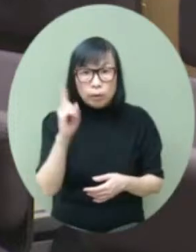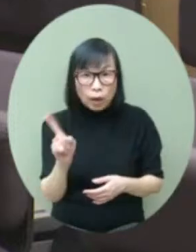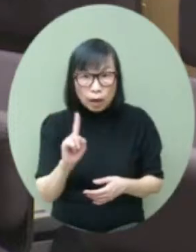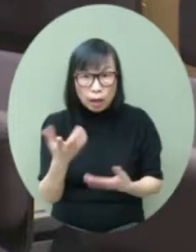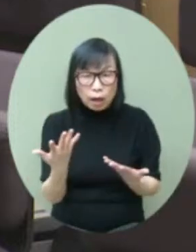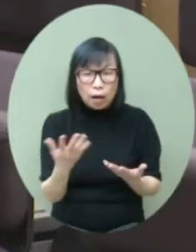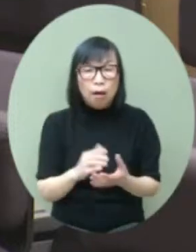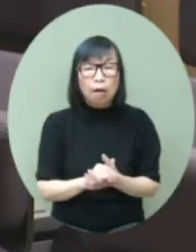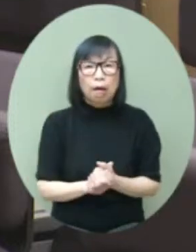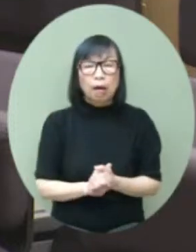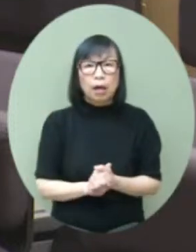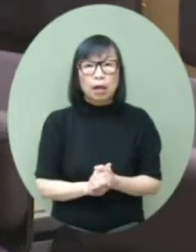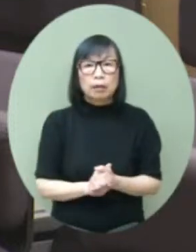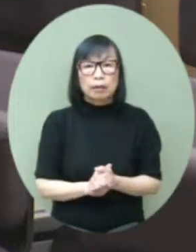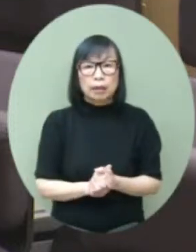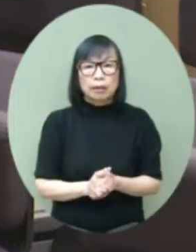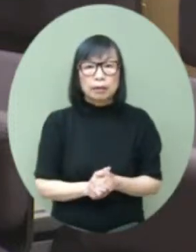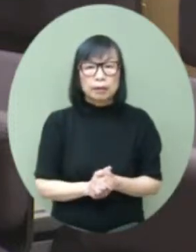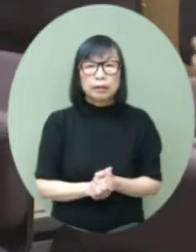health,